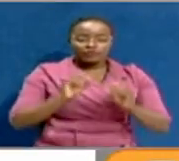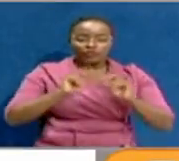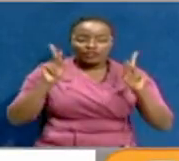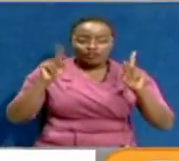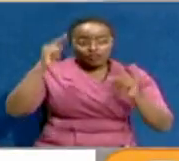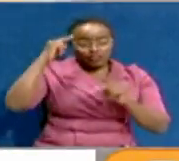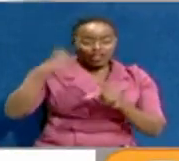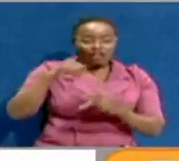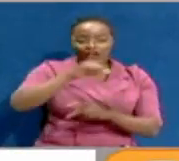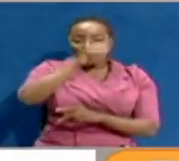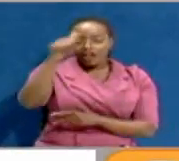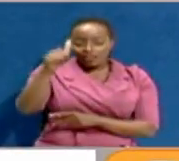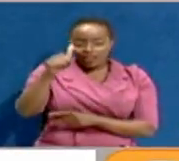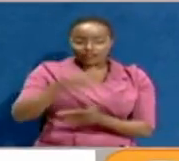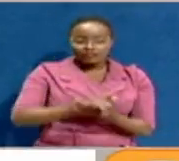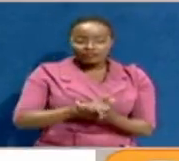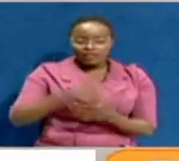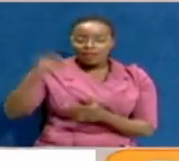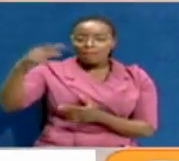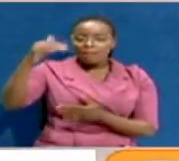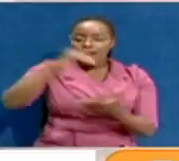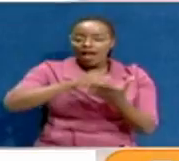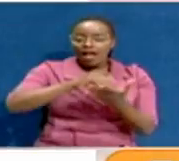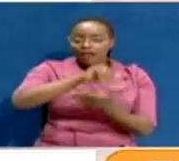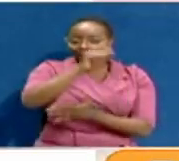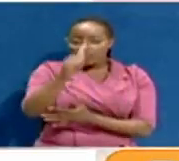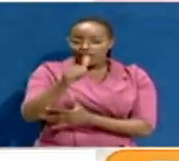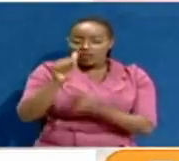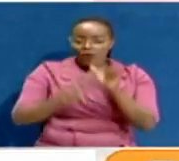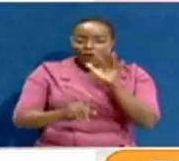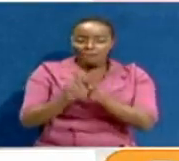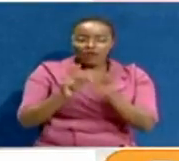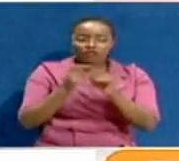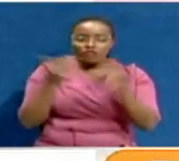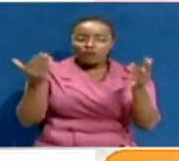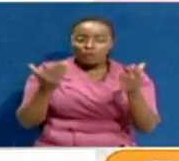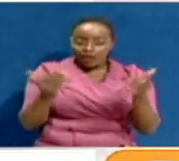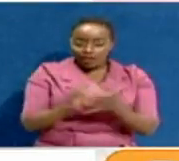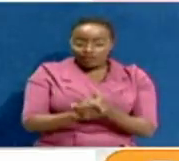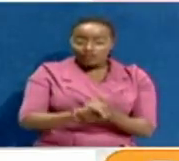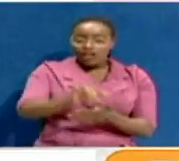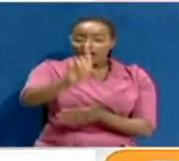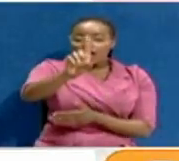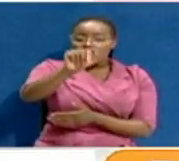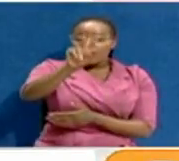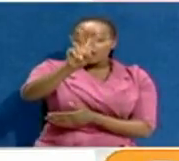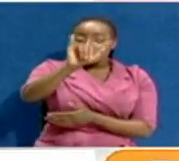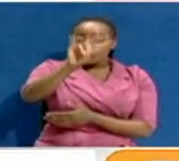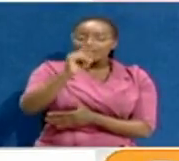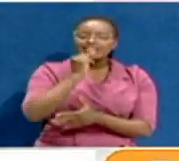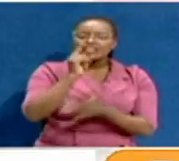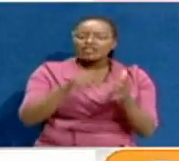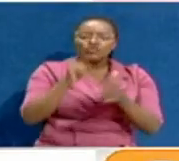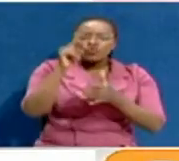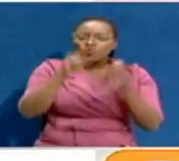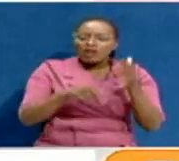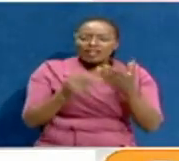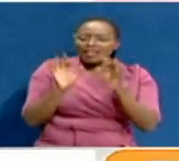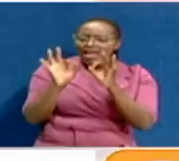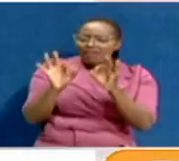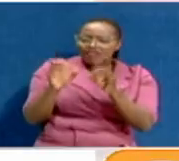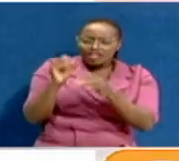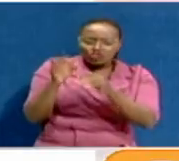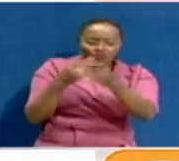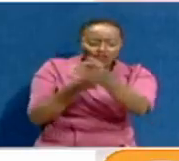Okay, I think there's one more. Right, there is. Let's see. This one coming in from David Deda says, what is the efficacy of